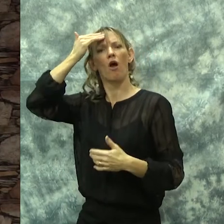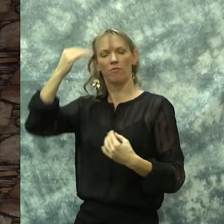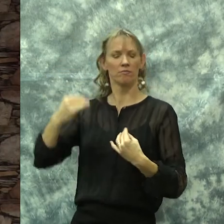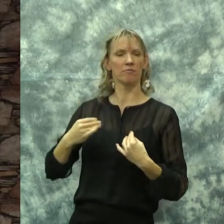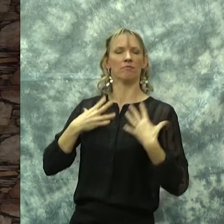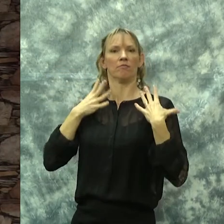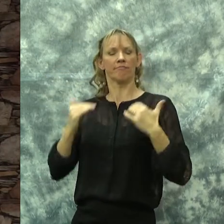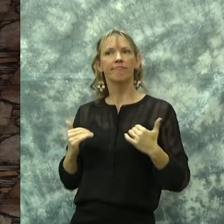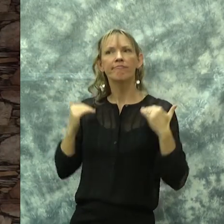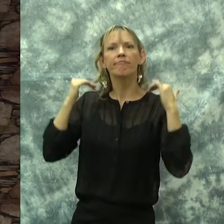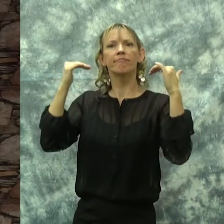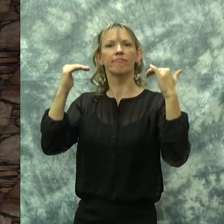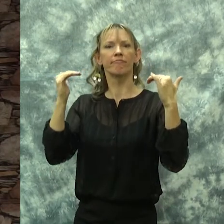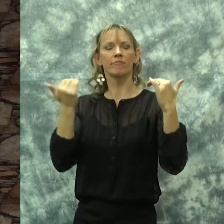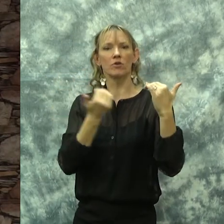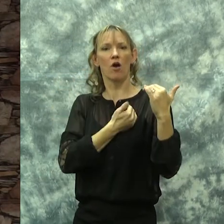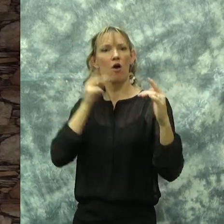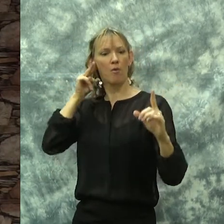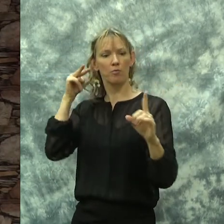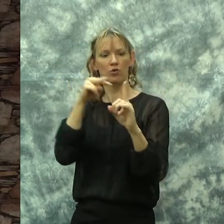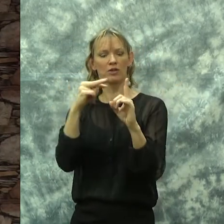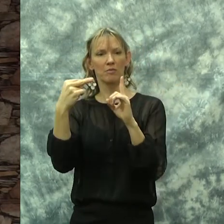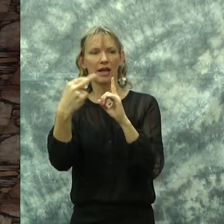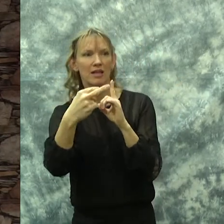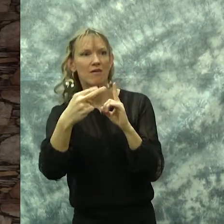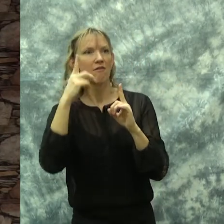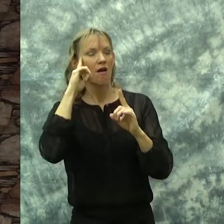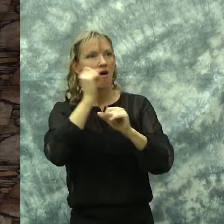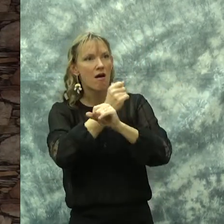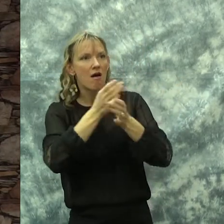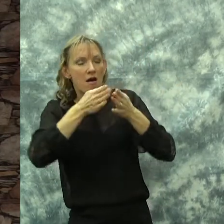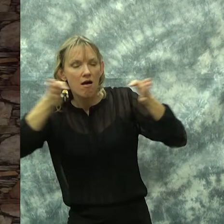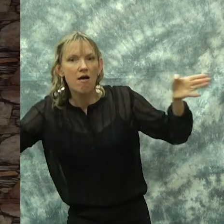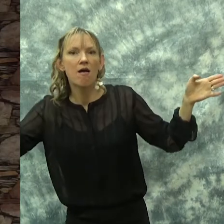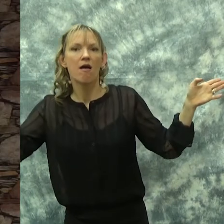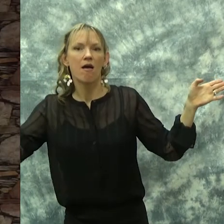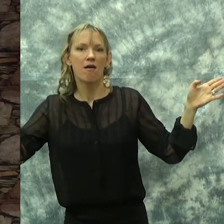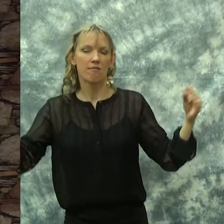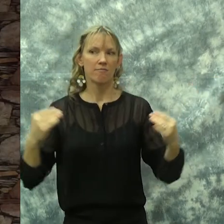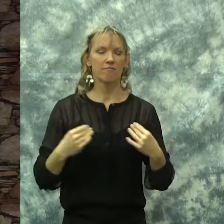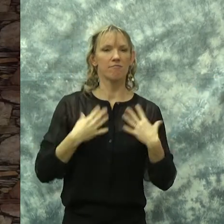uplifts us, it enlarges our perspective, it enlightens us.